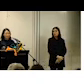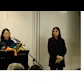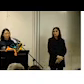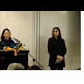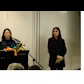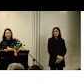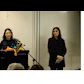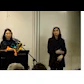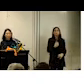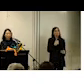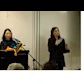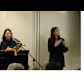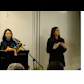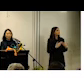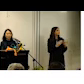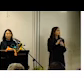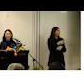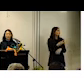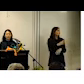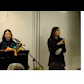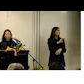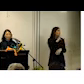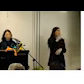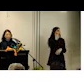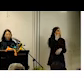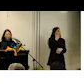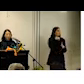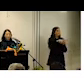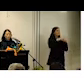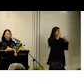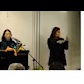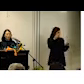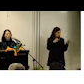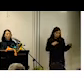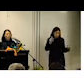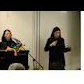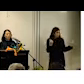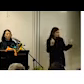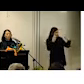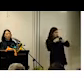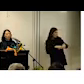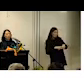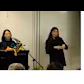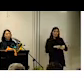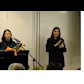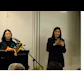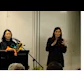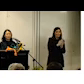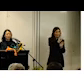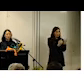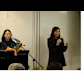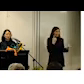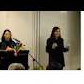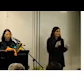address this question, we study over 300 mutations found in patients, and we determine how each the